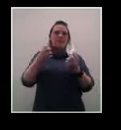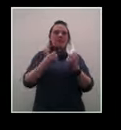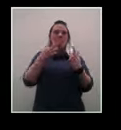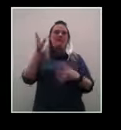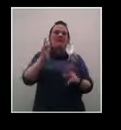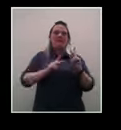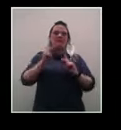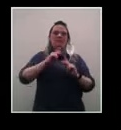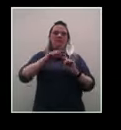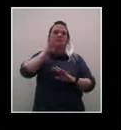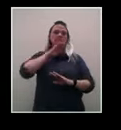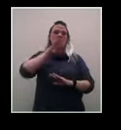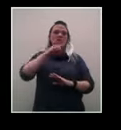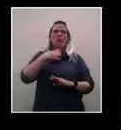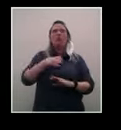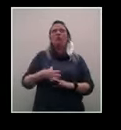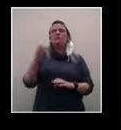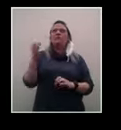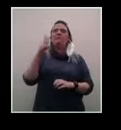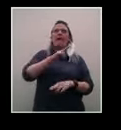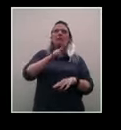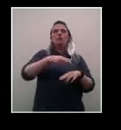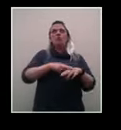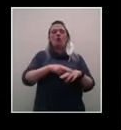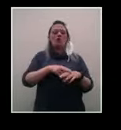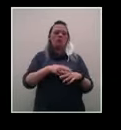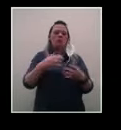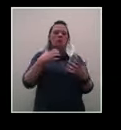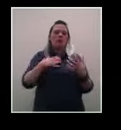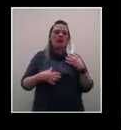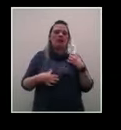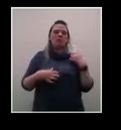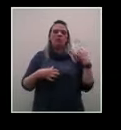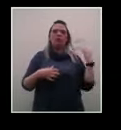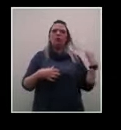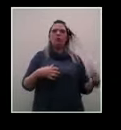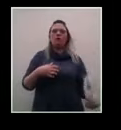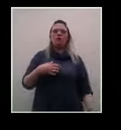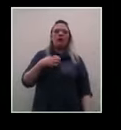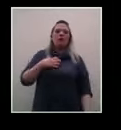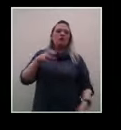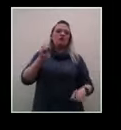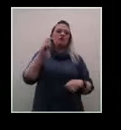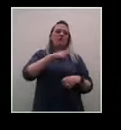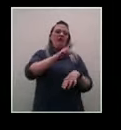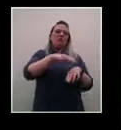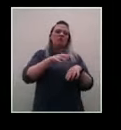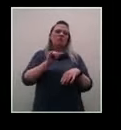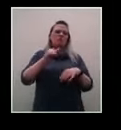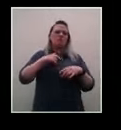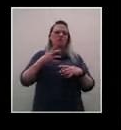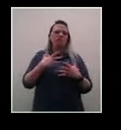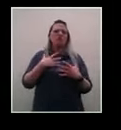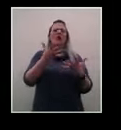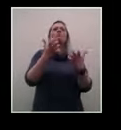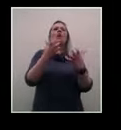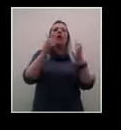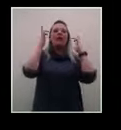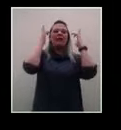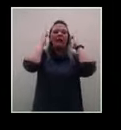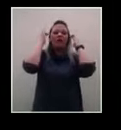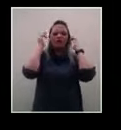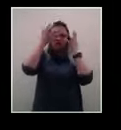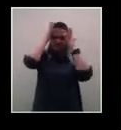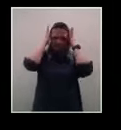They wish we could get back to normal. I wish we could get back to normal. I'd like to get a haircut. My hair is getting pretty long. I was playing with this hairstyle